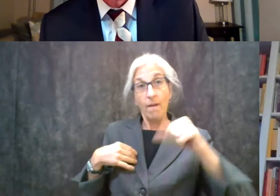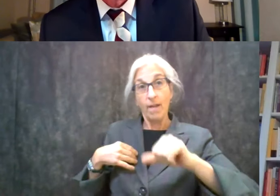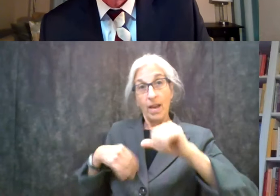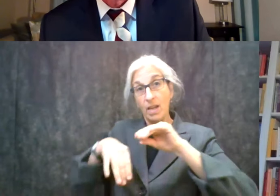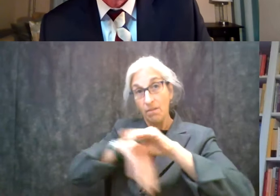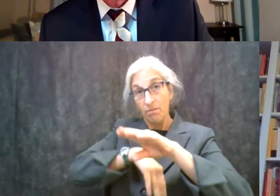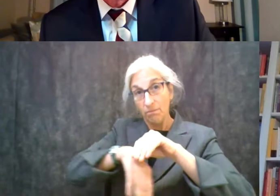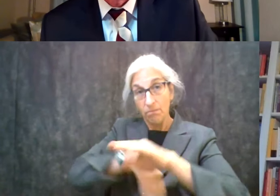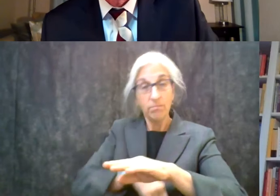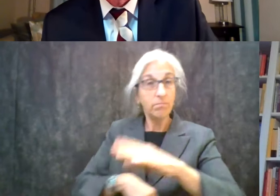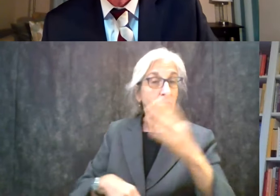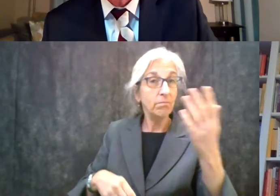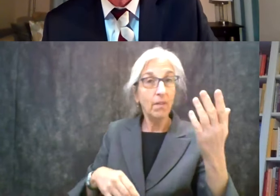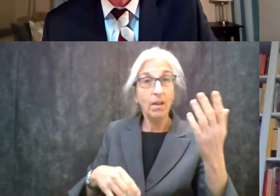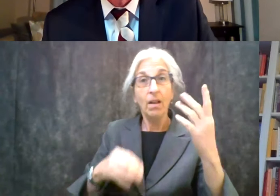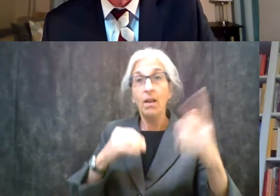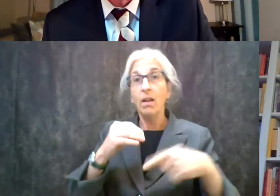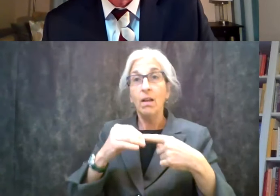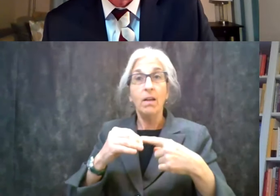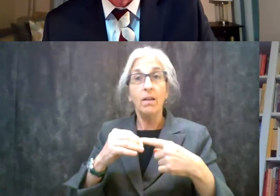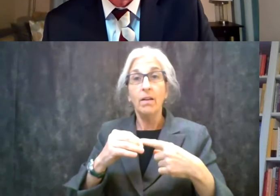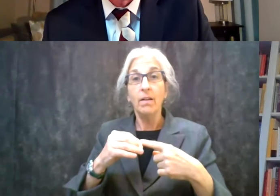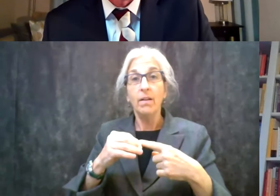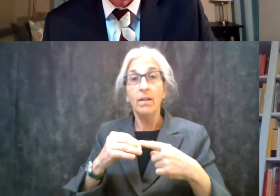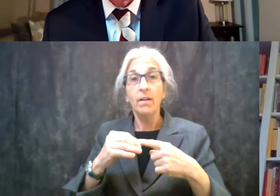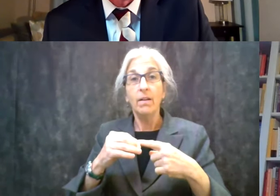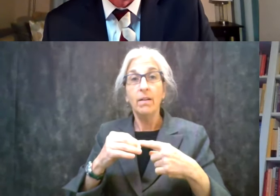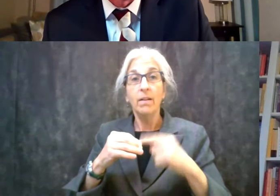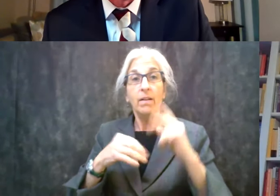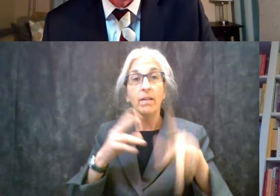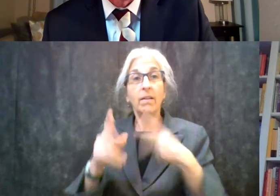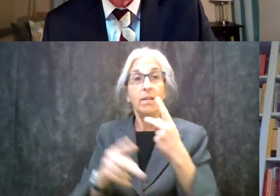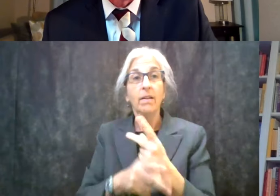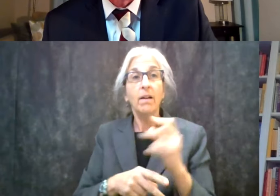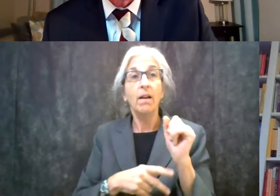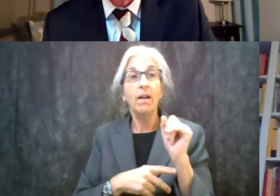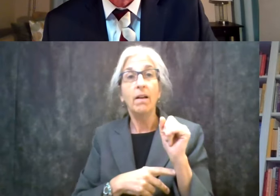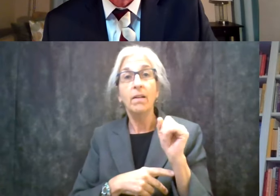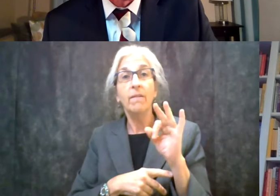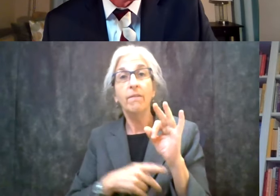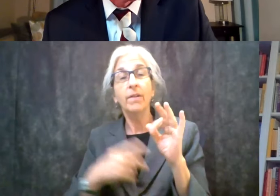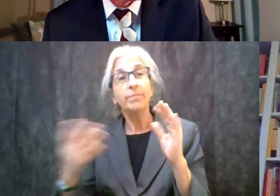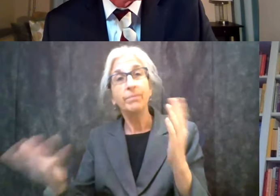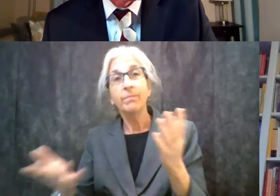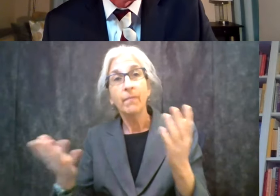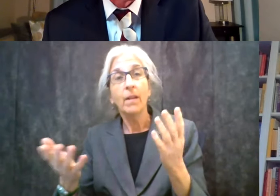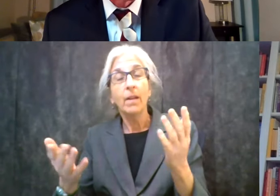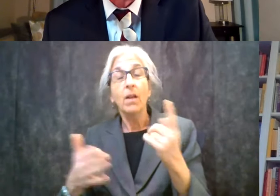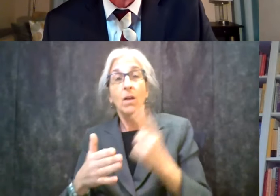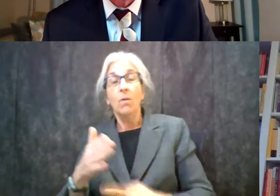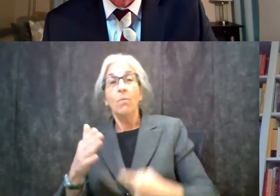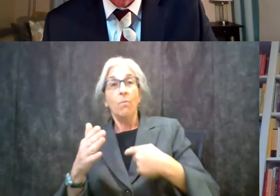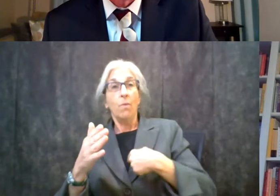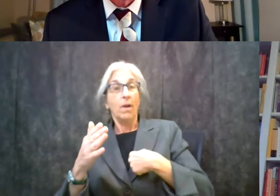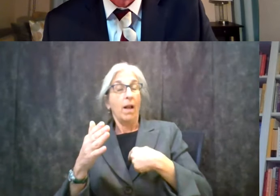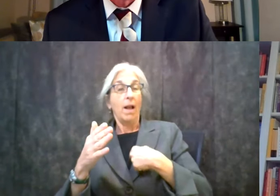Dr. Sharpless, on the kind of what I'm suggesting is it seems like some